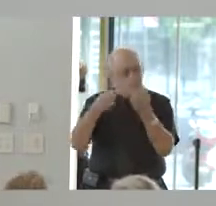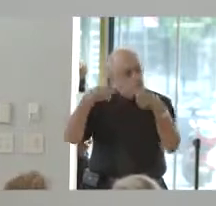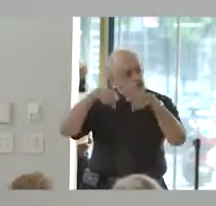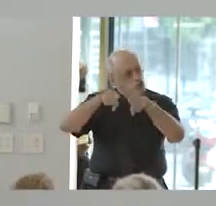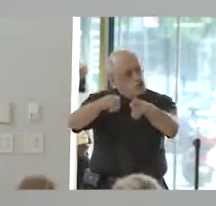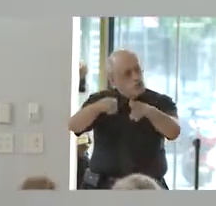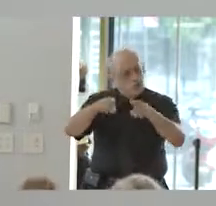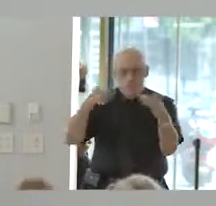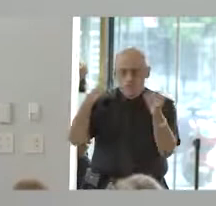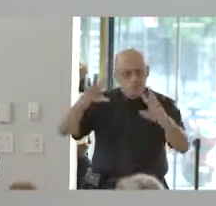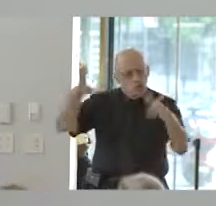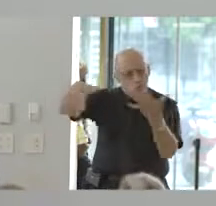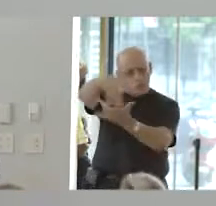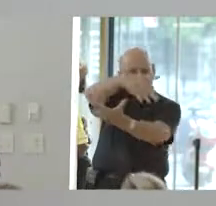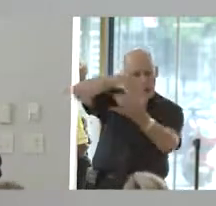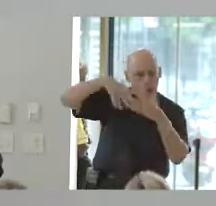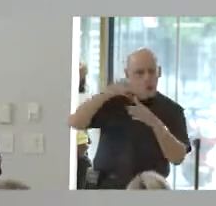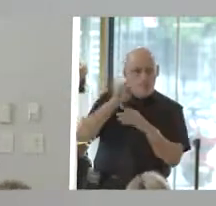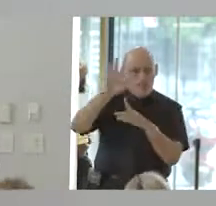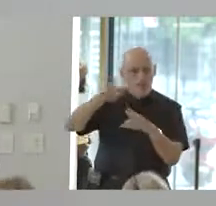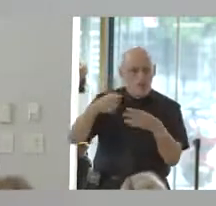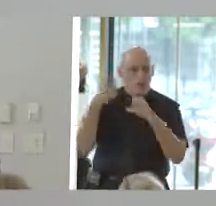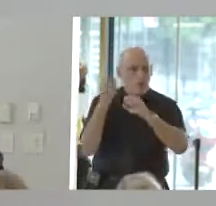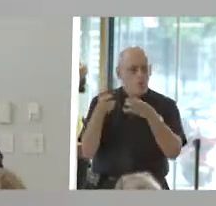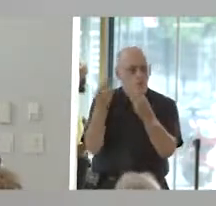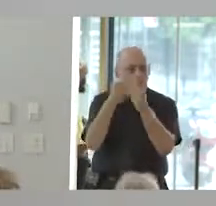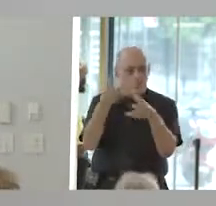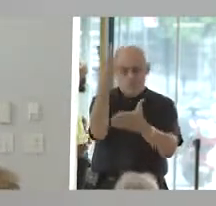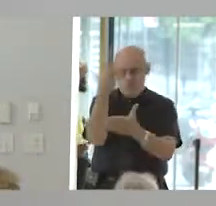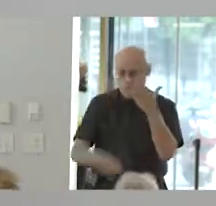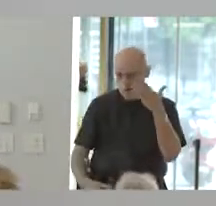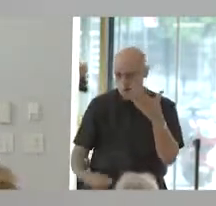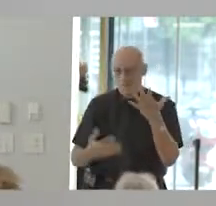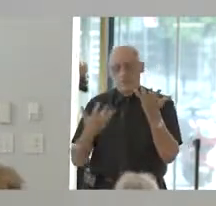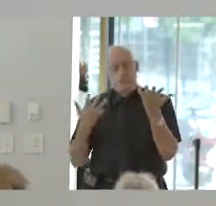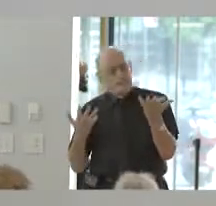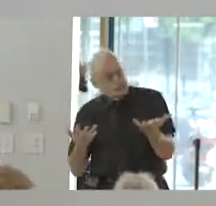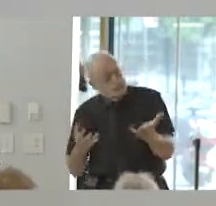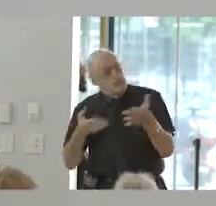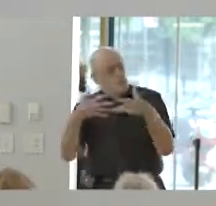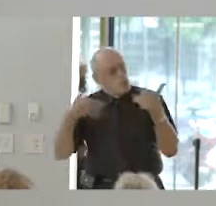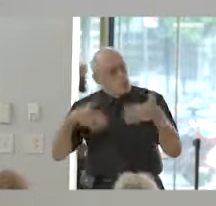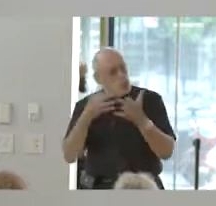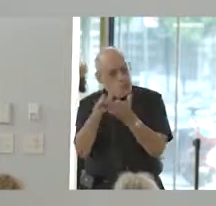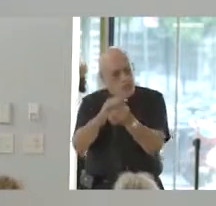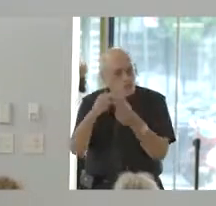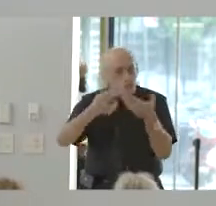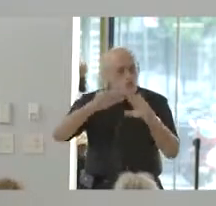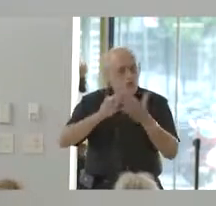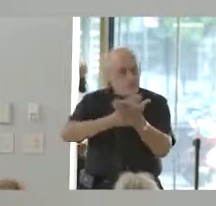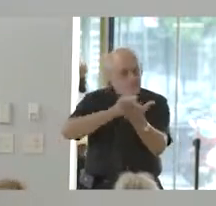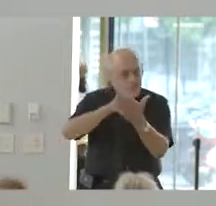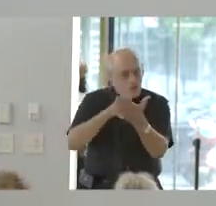during Superstorm Sandy, lost the ball fields, and some very significant damage to the community center adjacent